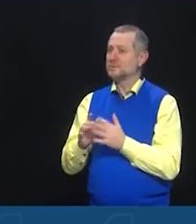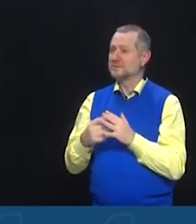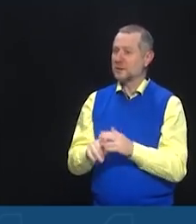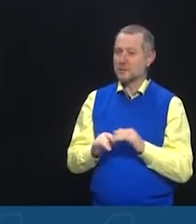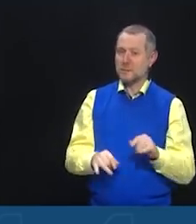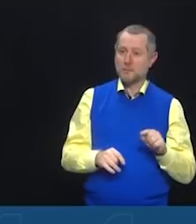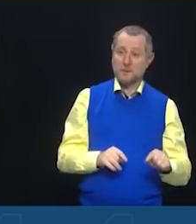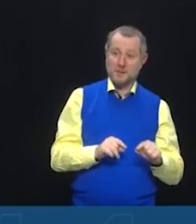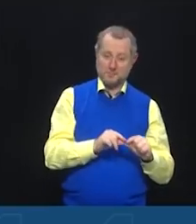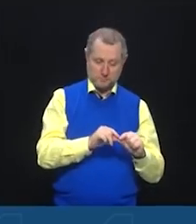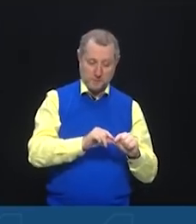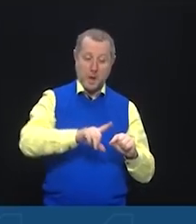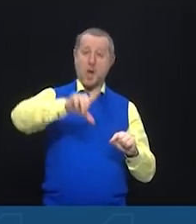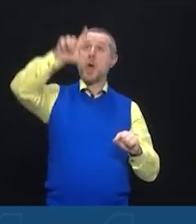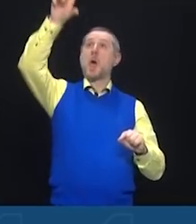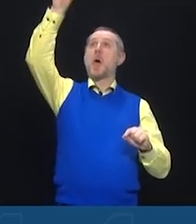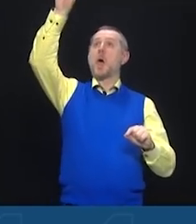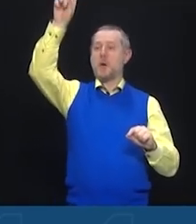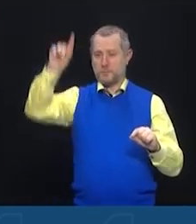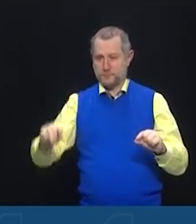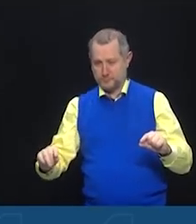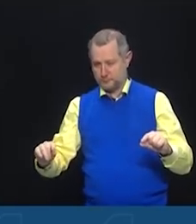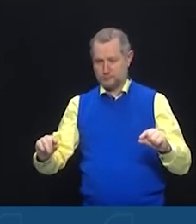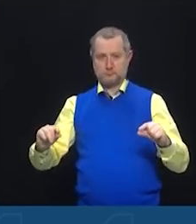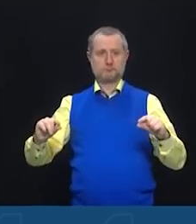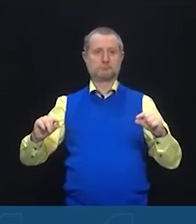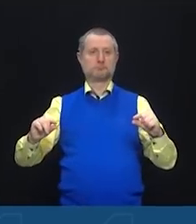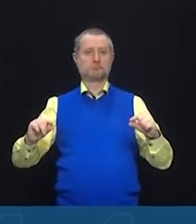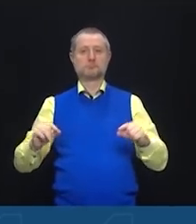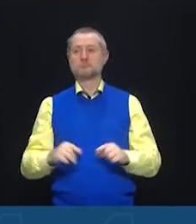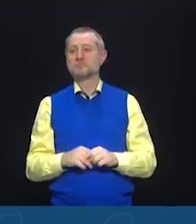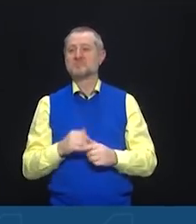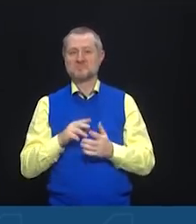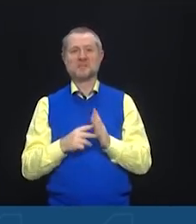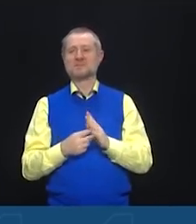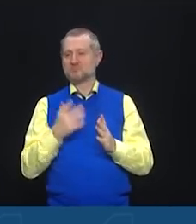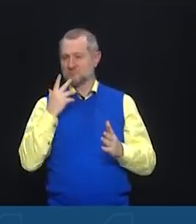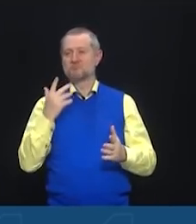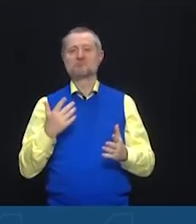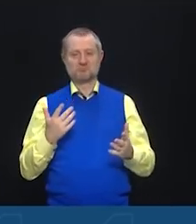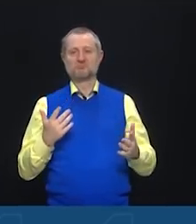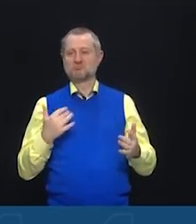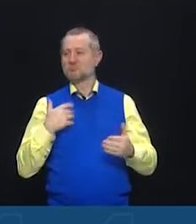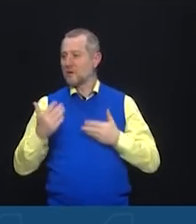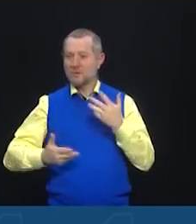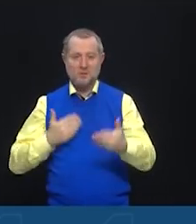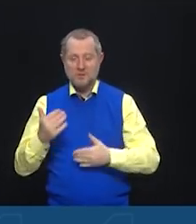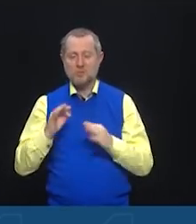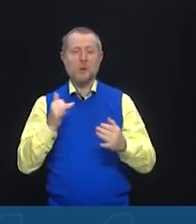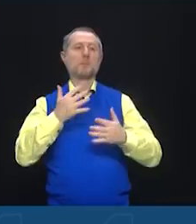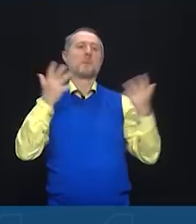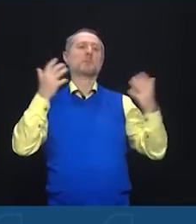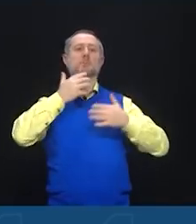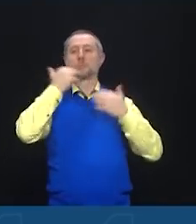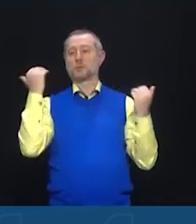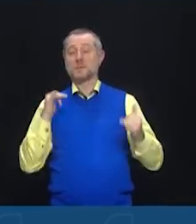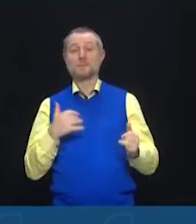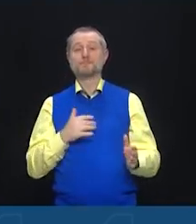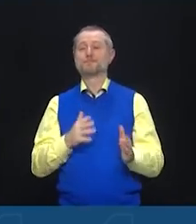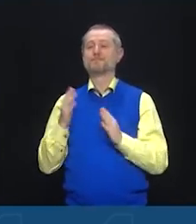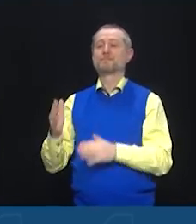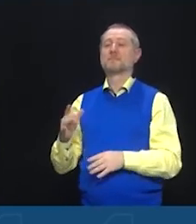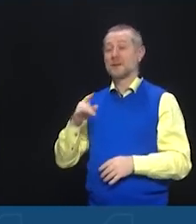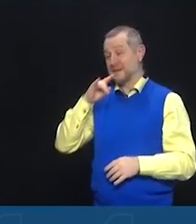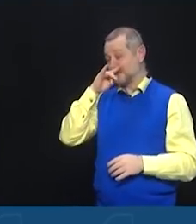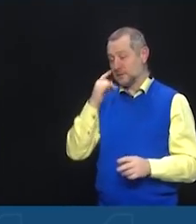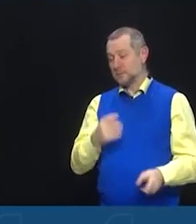all see, looking at the data and the evidence that we followed, that we are in a much, much better place. Pediatric hospitalizations, one of the last